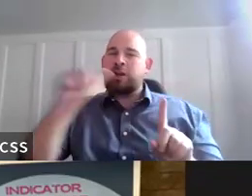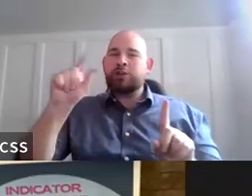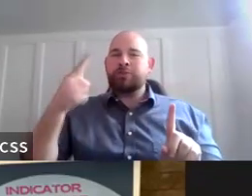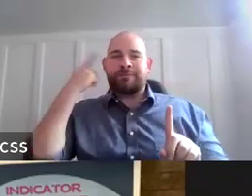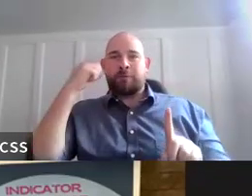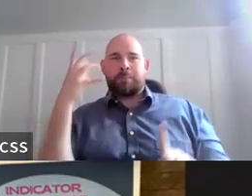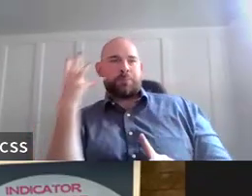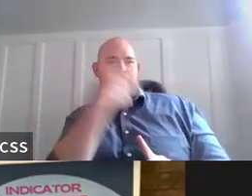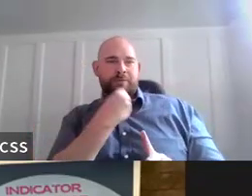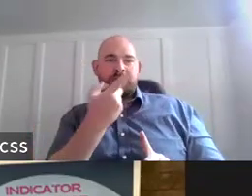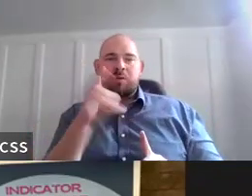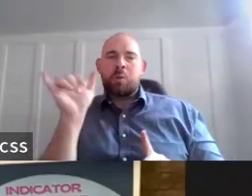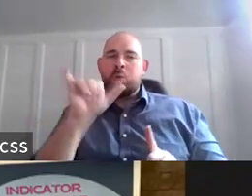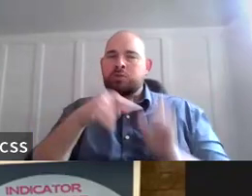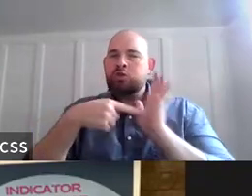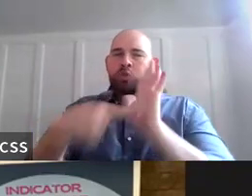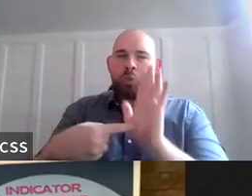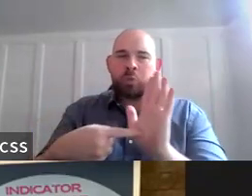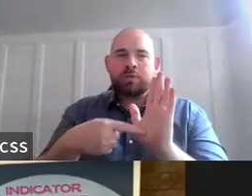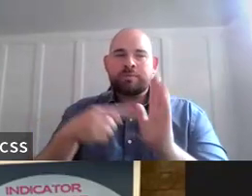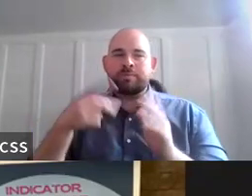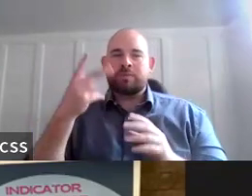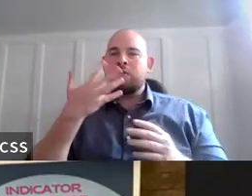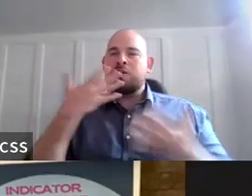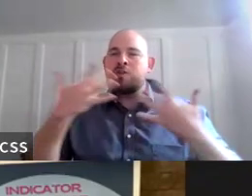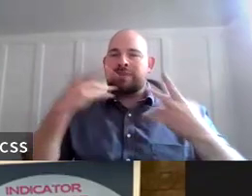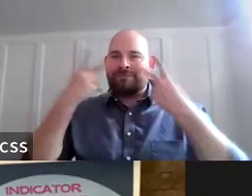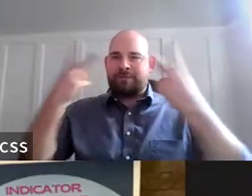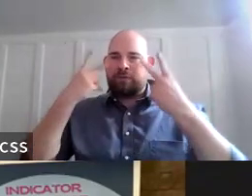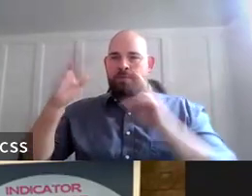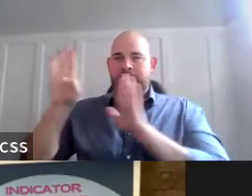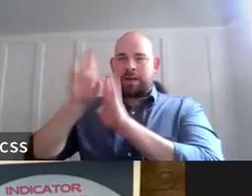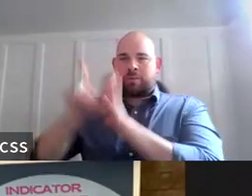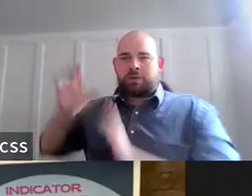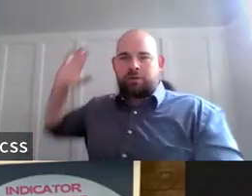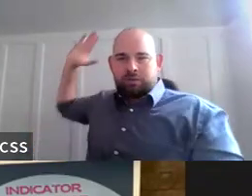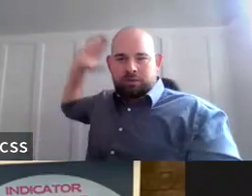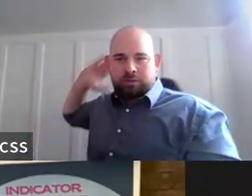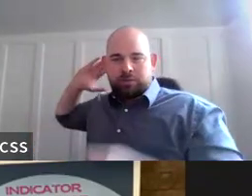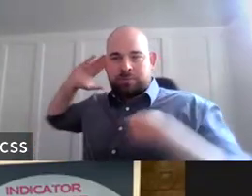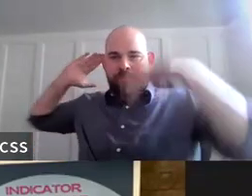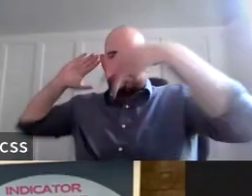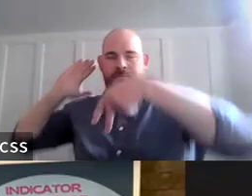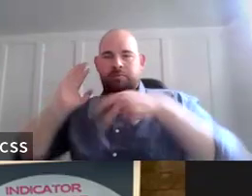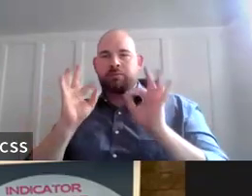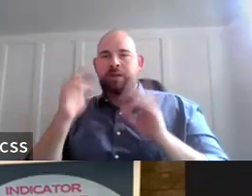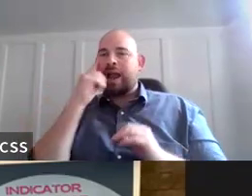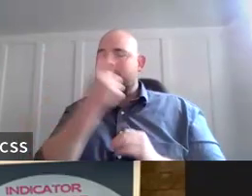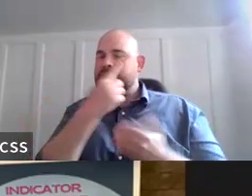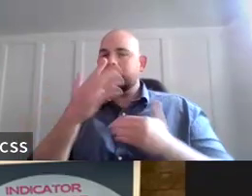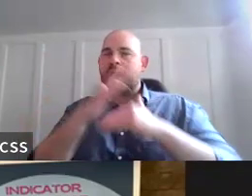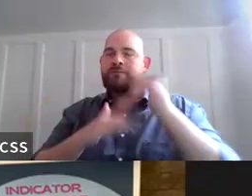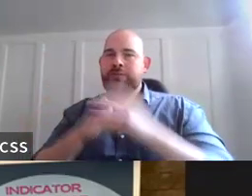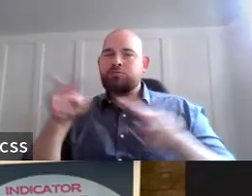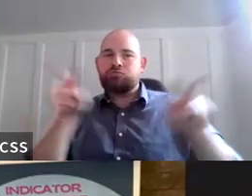They explained exactly what it was. And it wasn't just because of, the look of it being a really nice color, but it talked